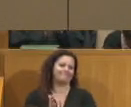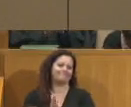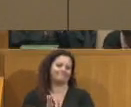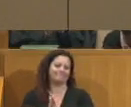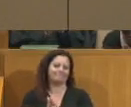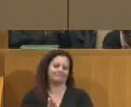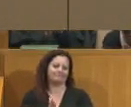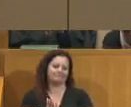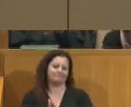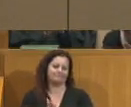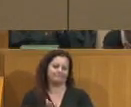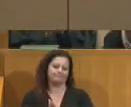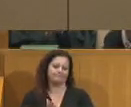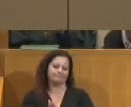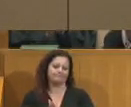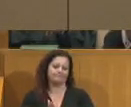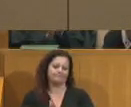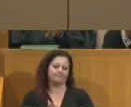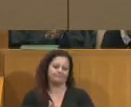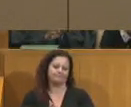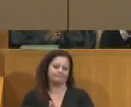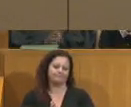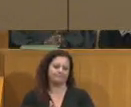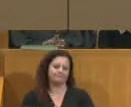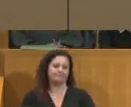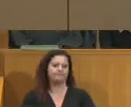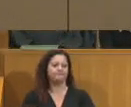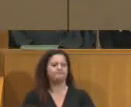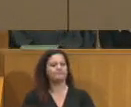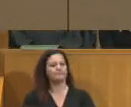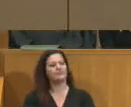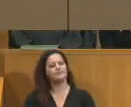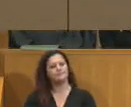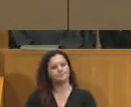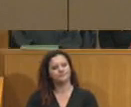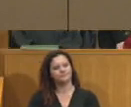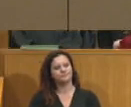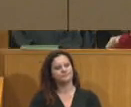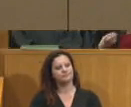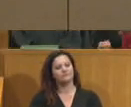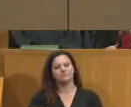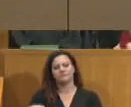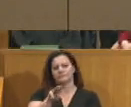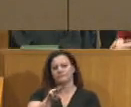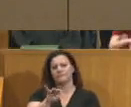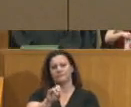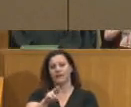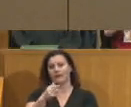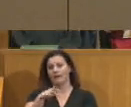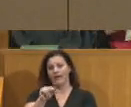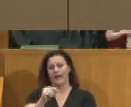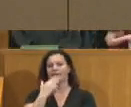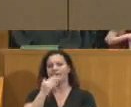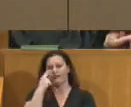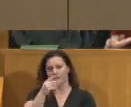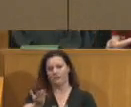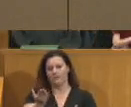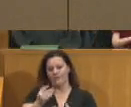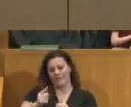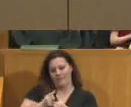tragic campus shooting in April of 2019. Your strength, your fortitude provided support to